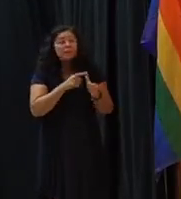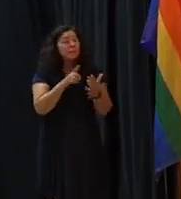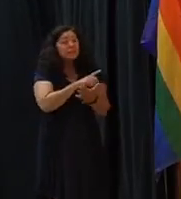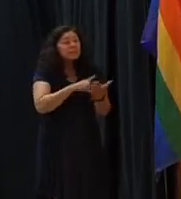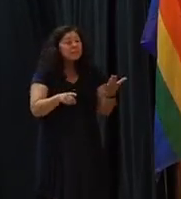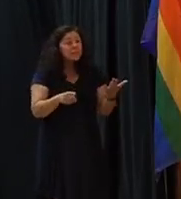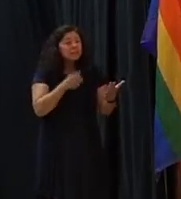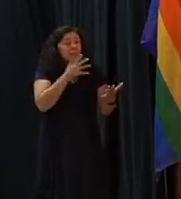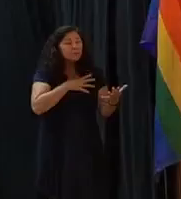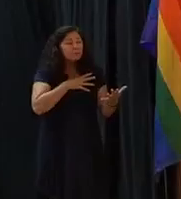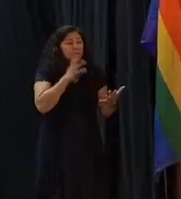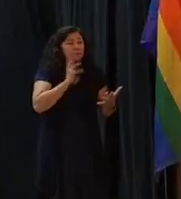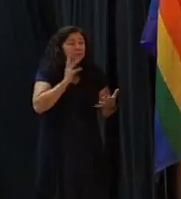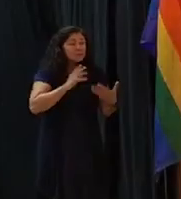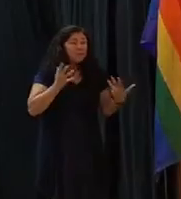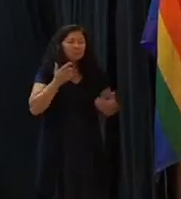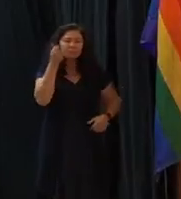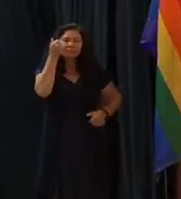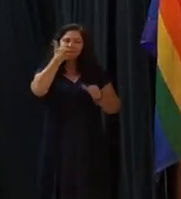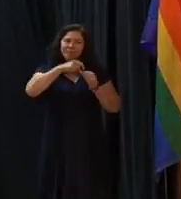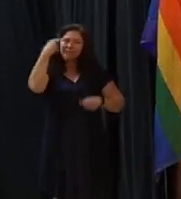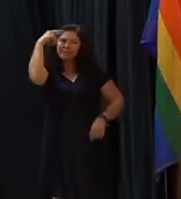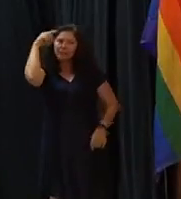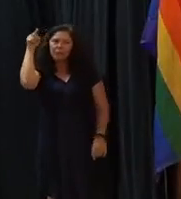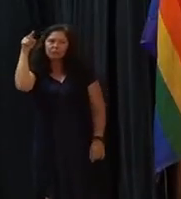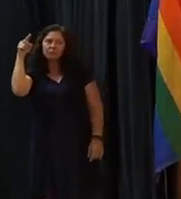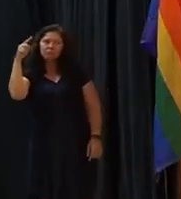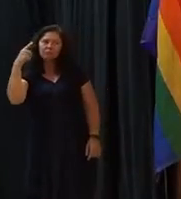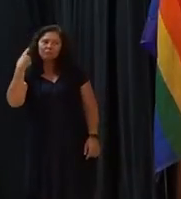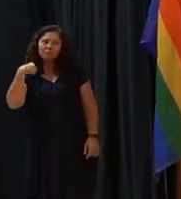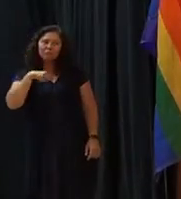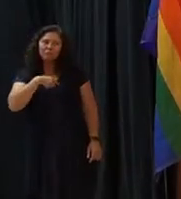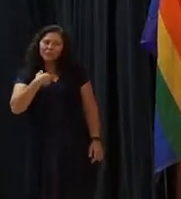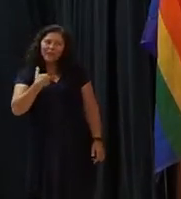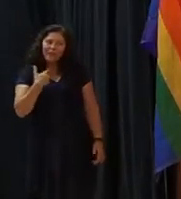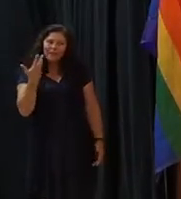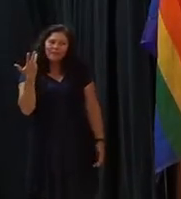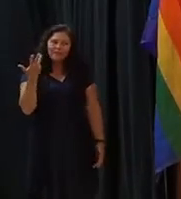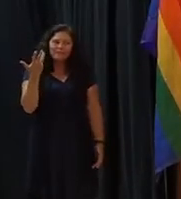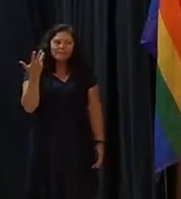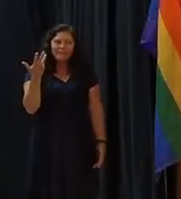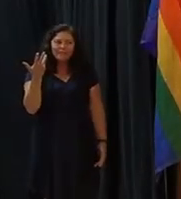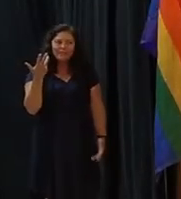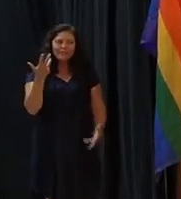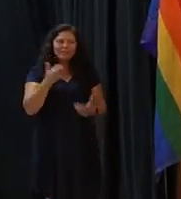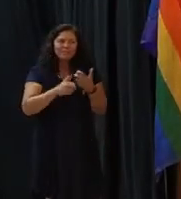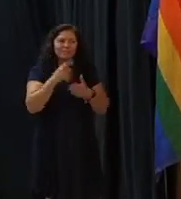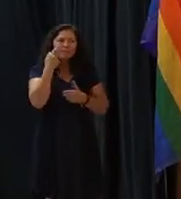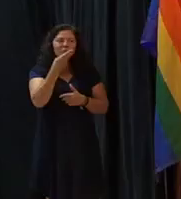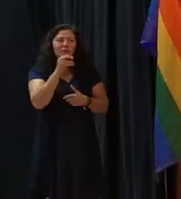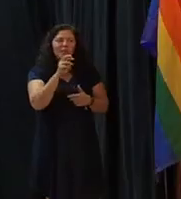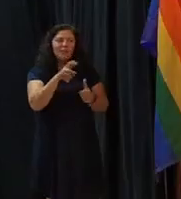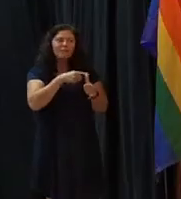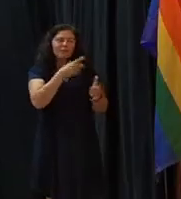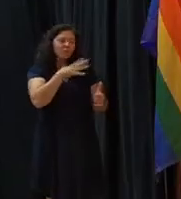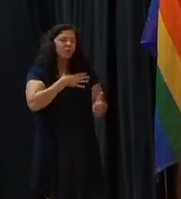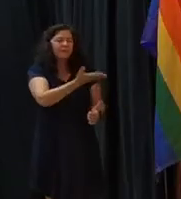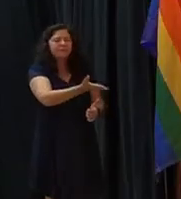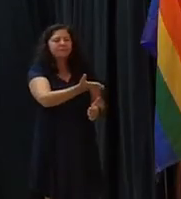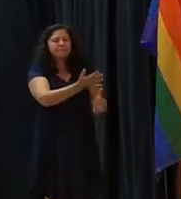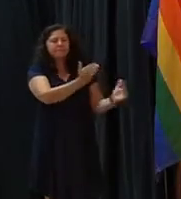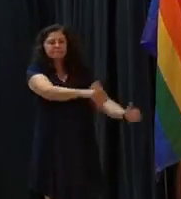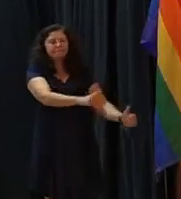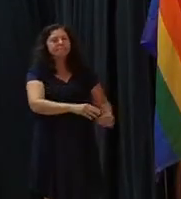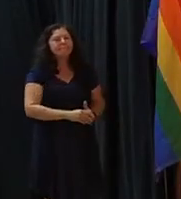discrimination they suffer, because Mexico, we have this much culture, is because of gender. They're women. So in